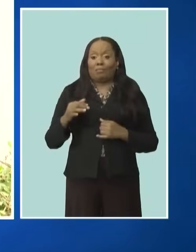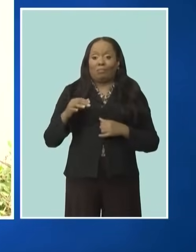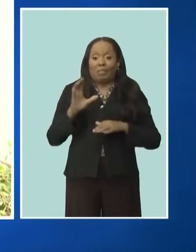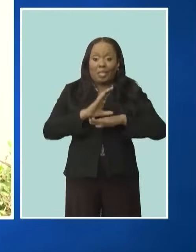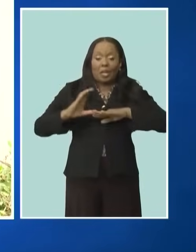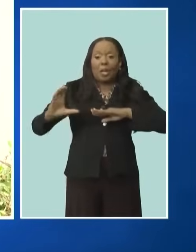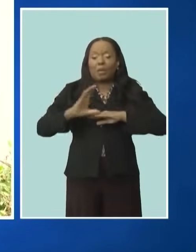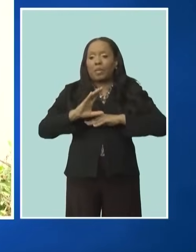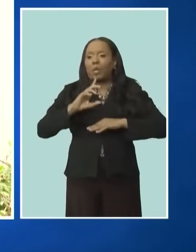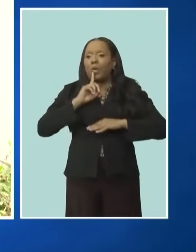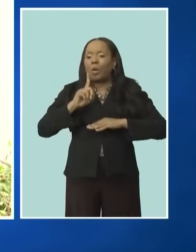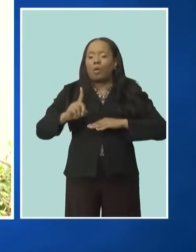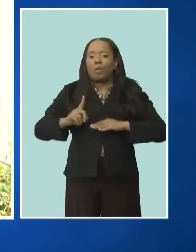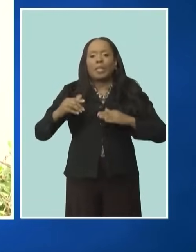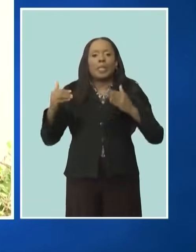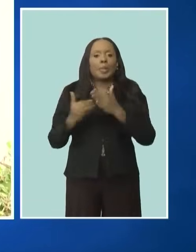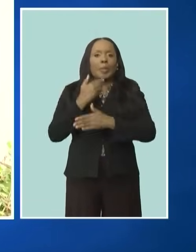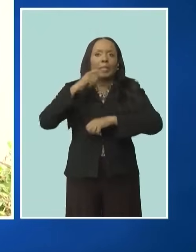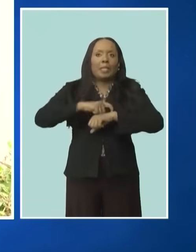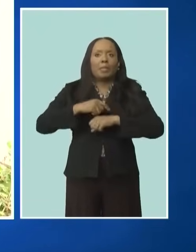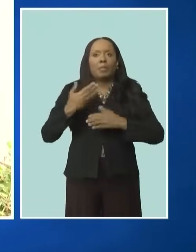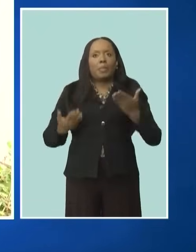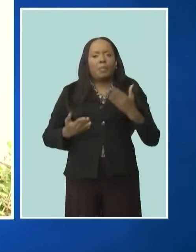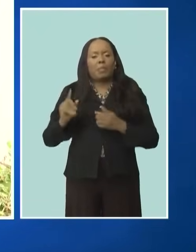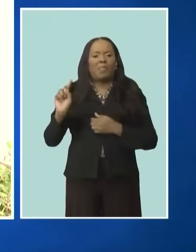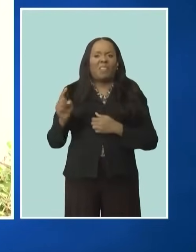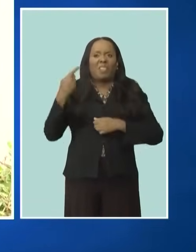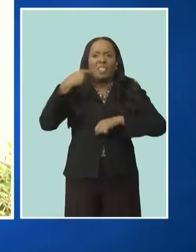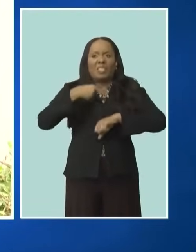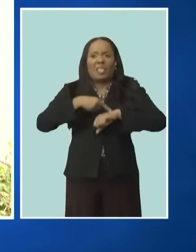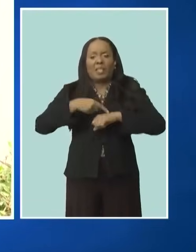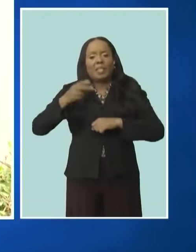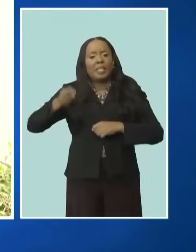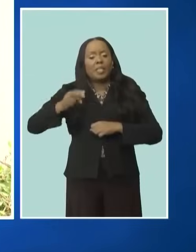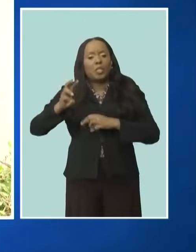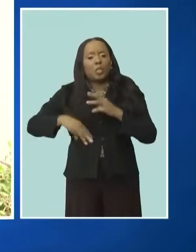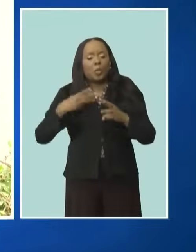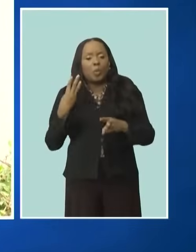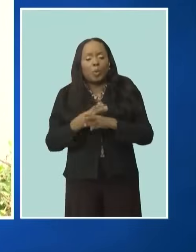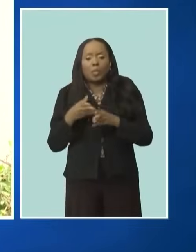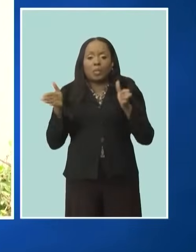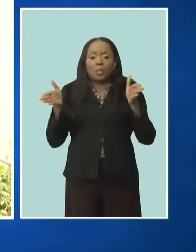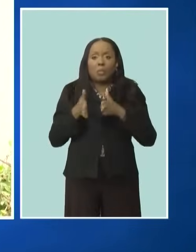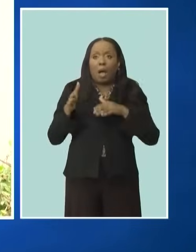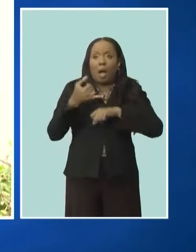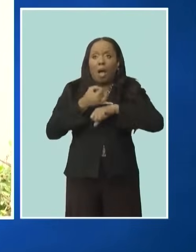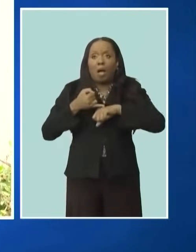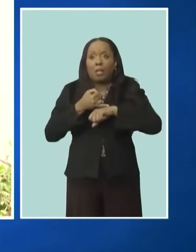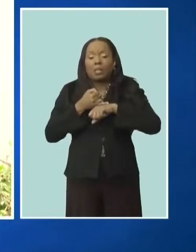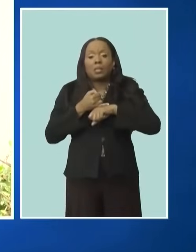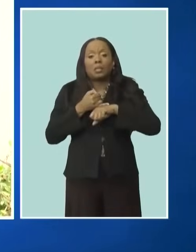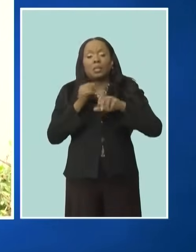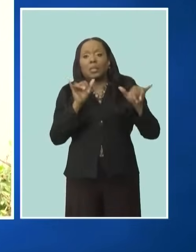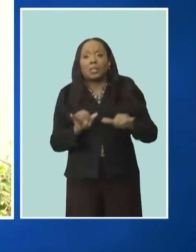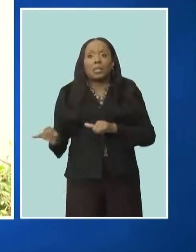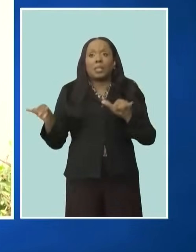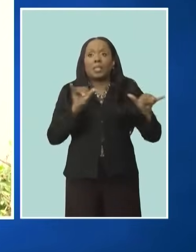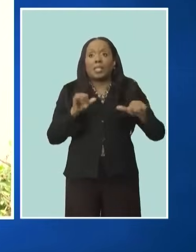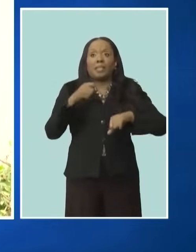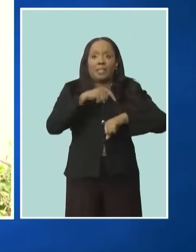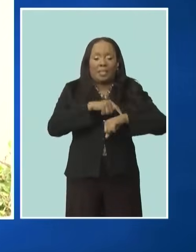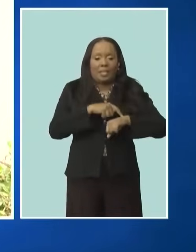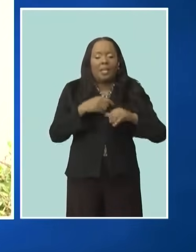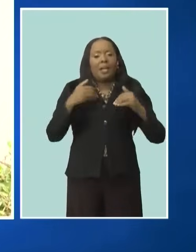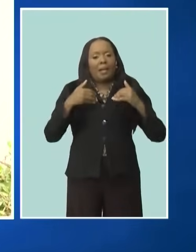development, where maybe for the first time in the history of the world, small developing spaces have at the same time the same tools